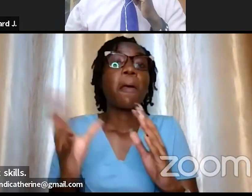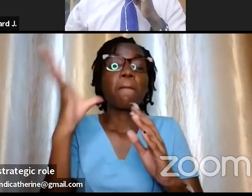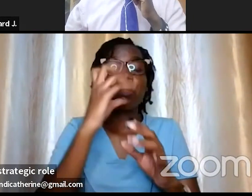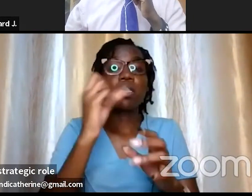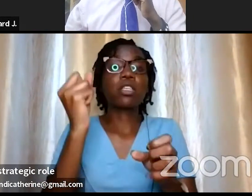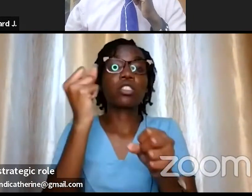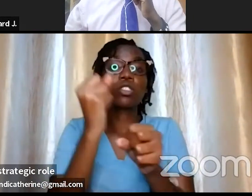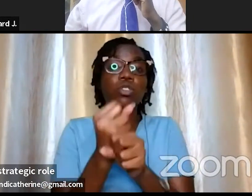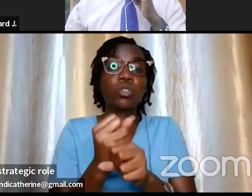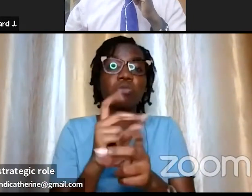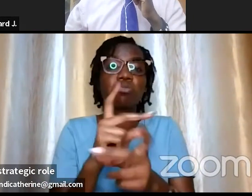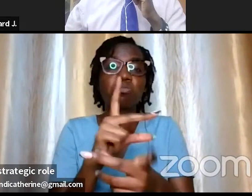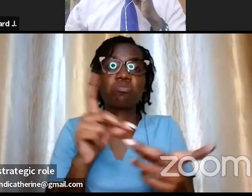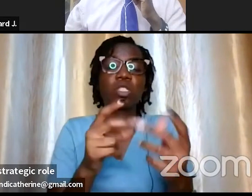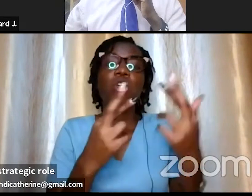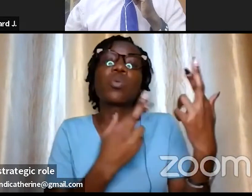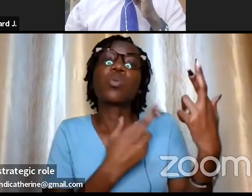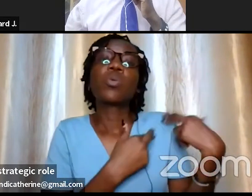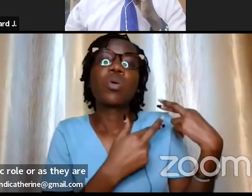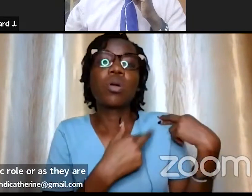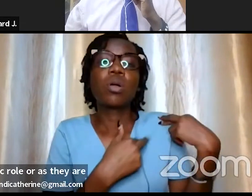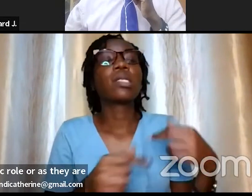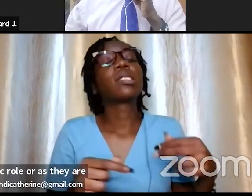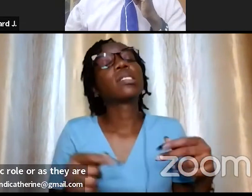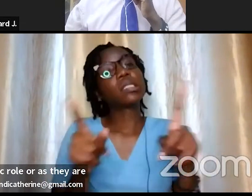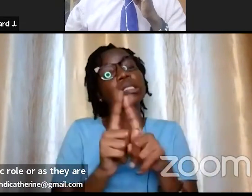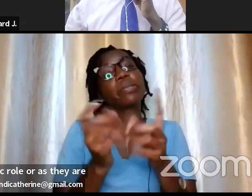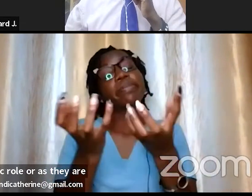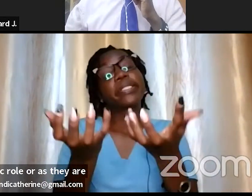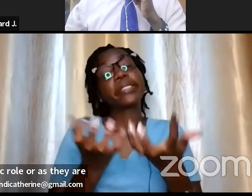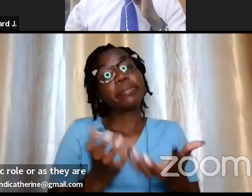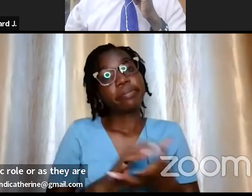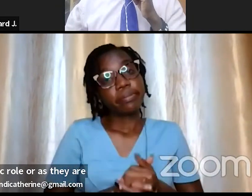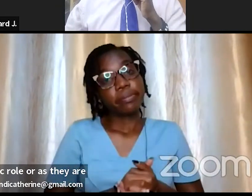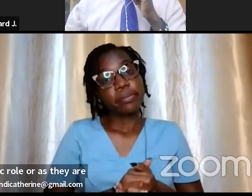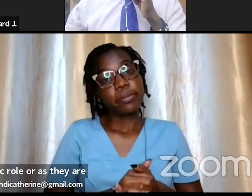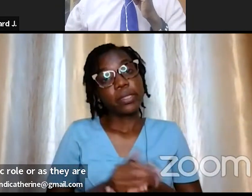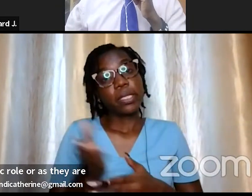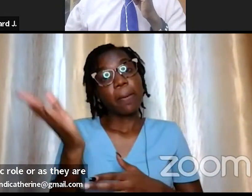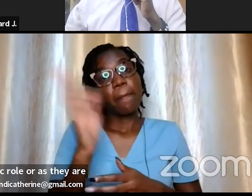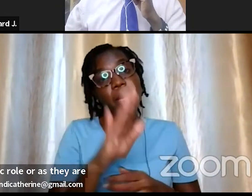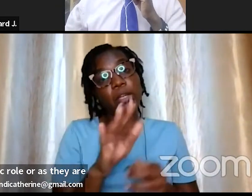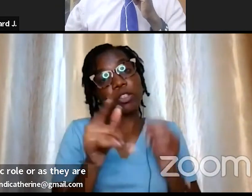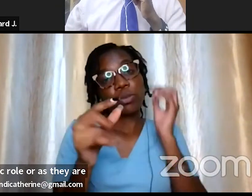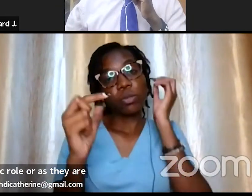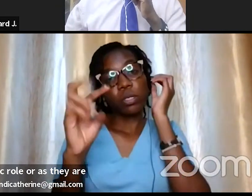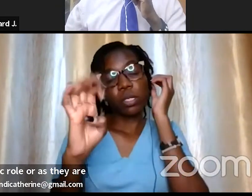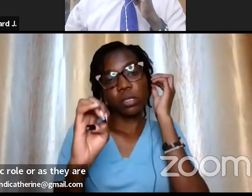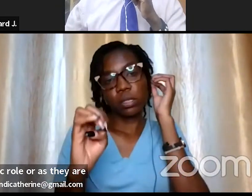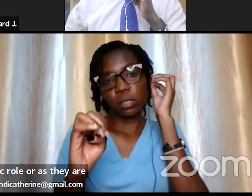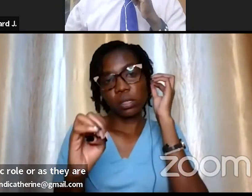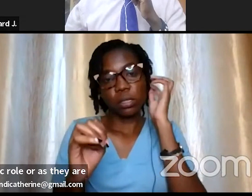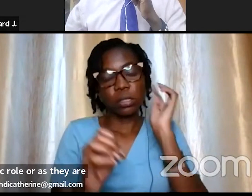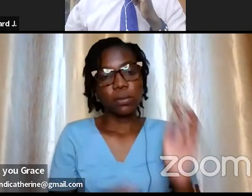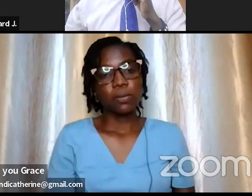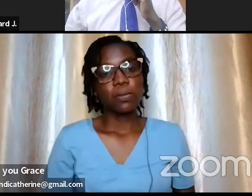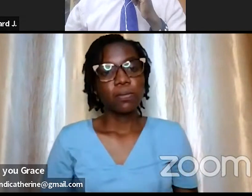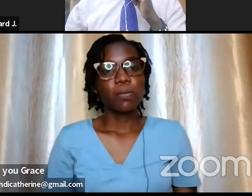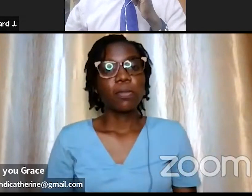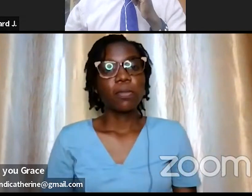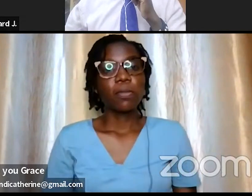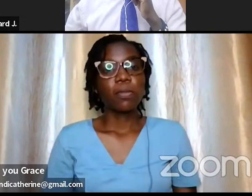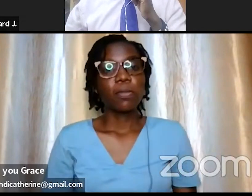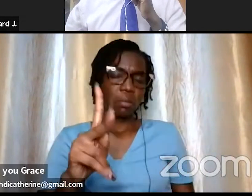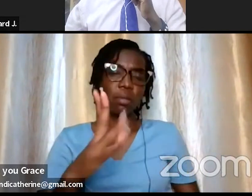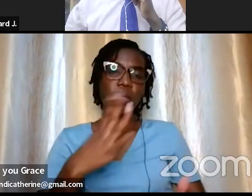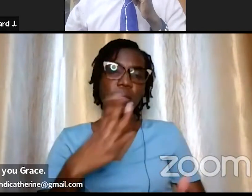or as they are required to. Back to you, Grace. So thank you for that